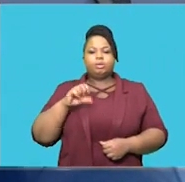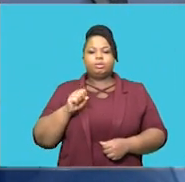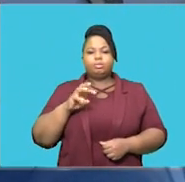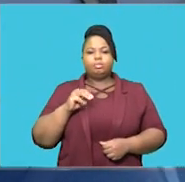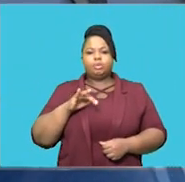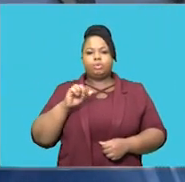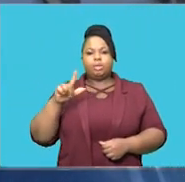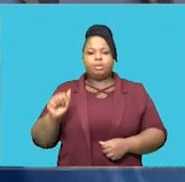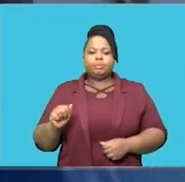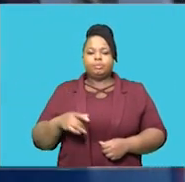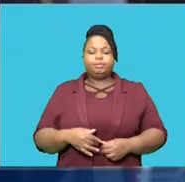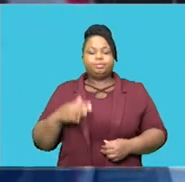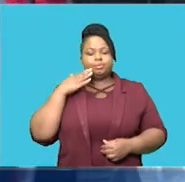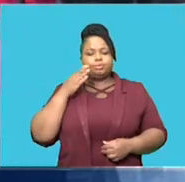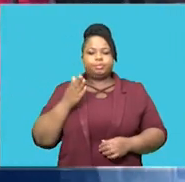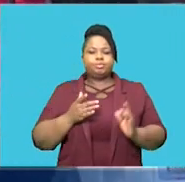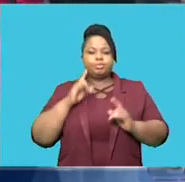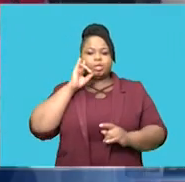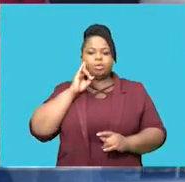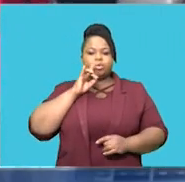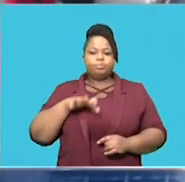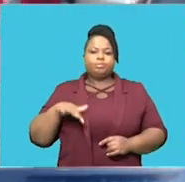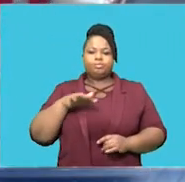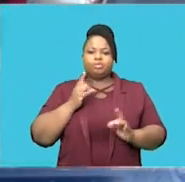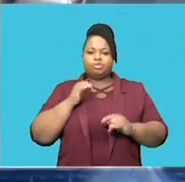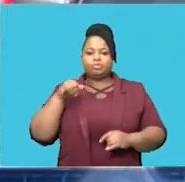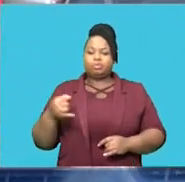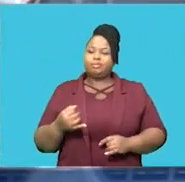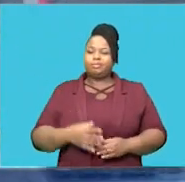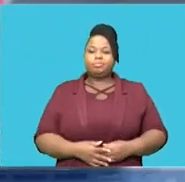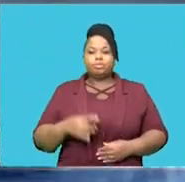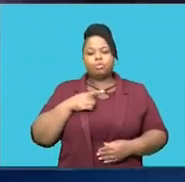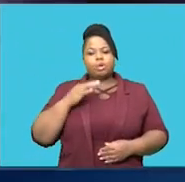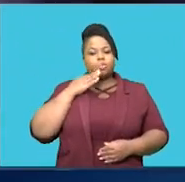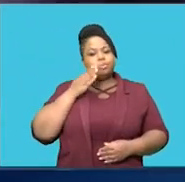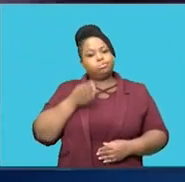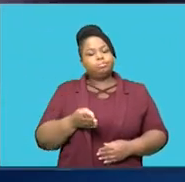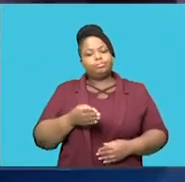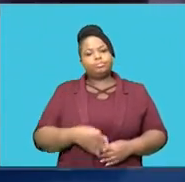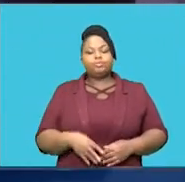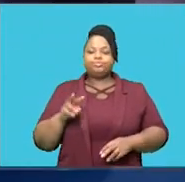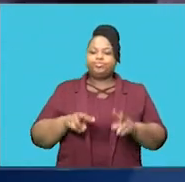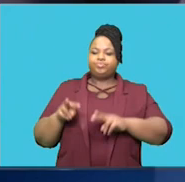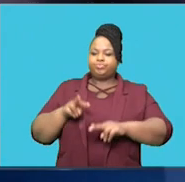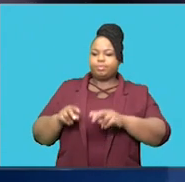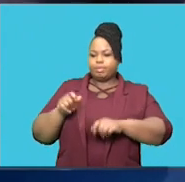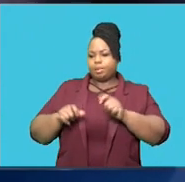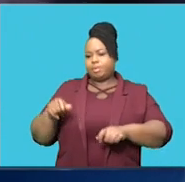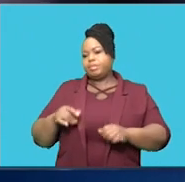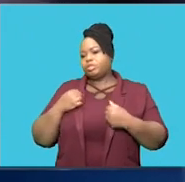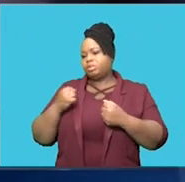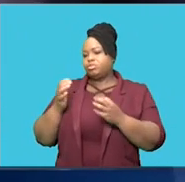Mawela kwisithili saseHillbrow. Ngethuba leli phulo kuqhutywe inkqubo zoqoqo kubantu